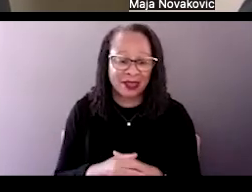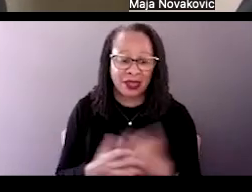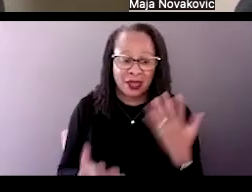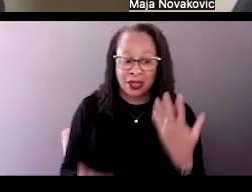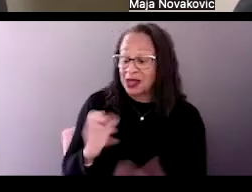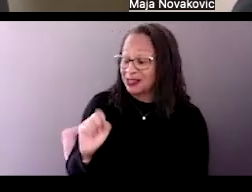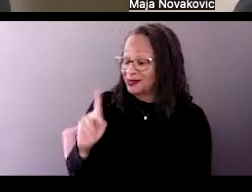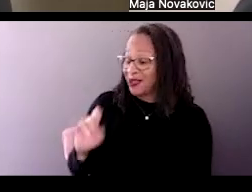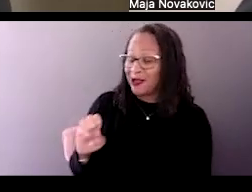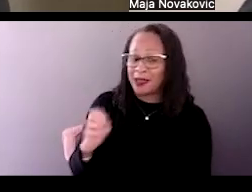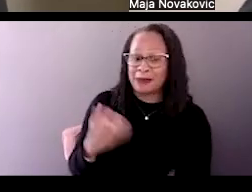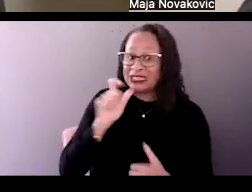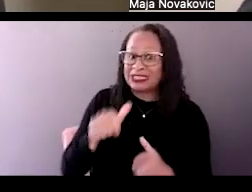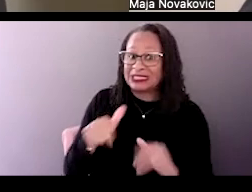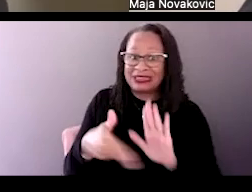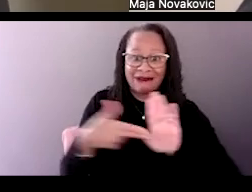label, right?